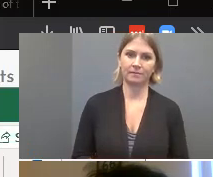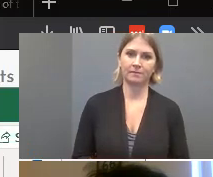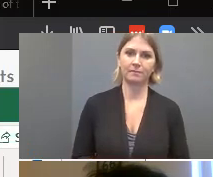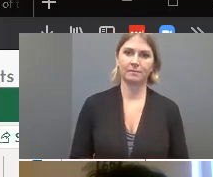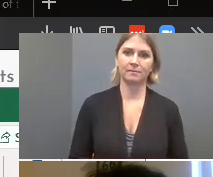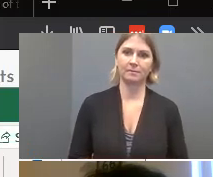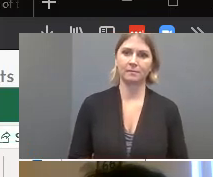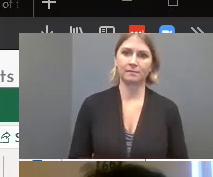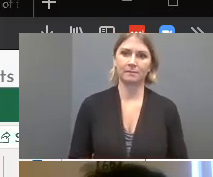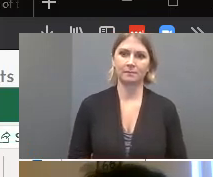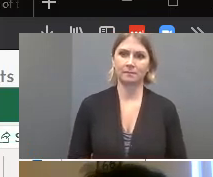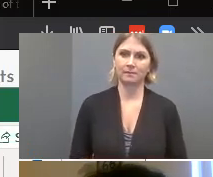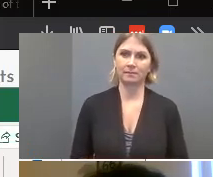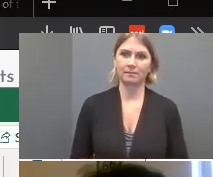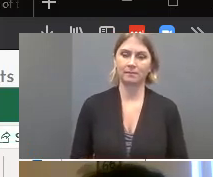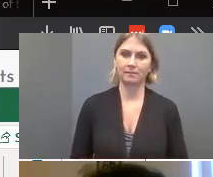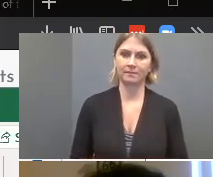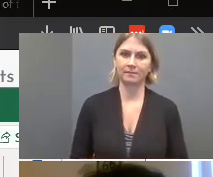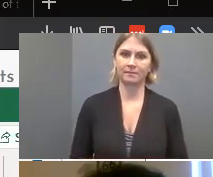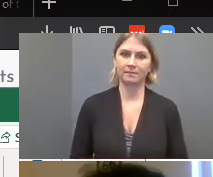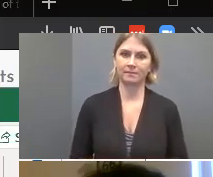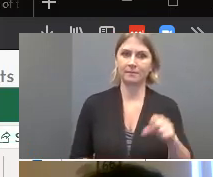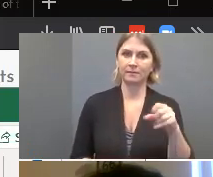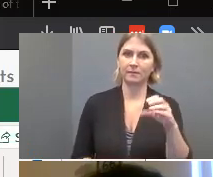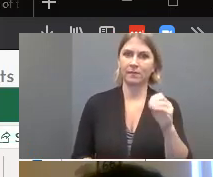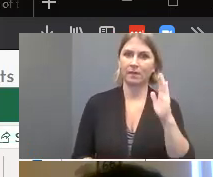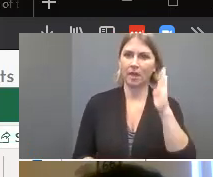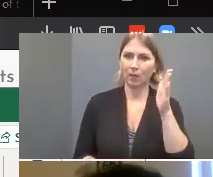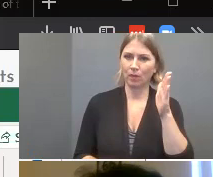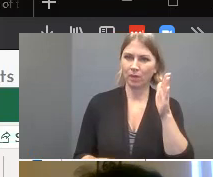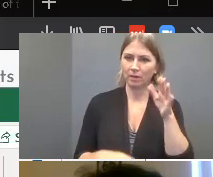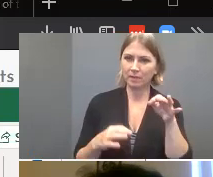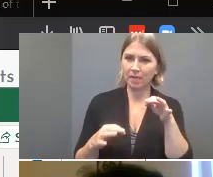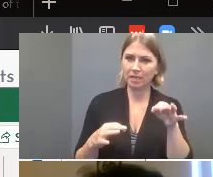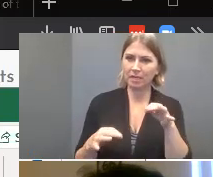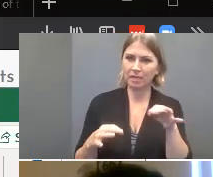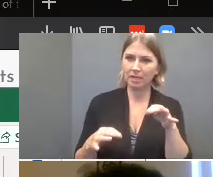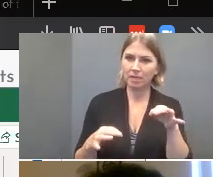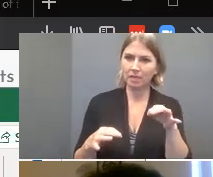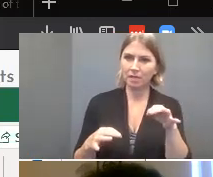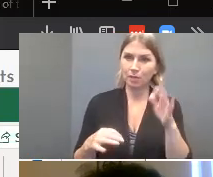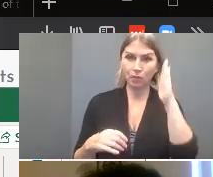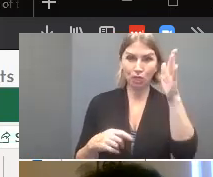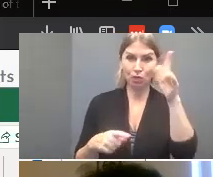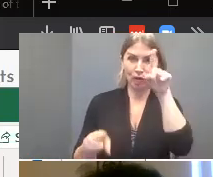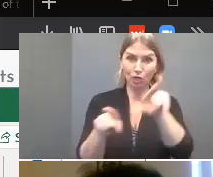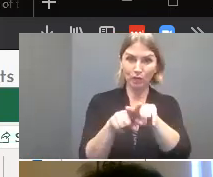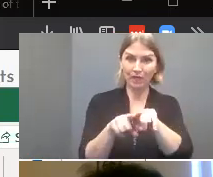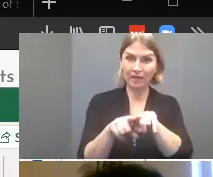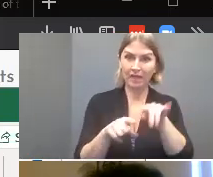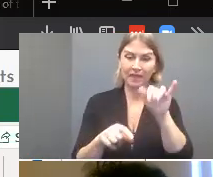So Yaswanti has a no. I'll come to you, Yaswanti, but Sean, do you agree that it is going to be big O but